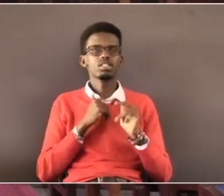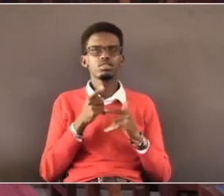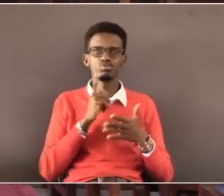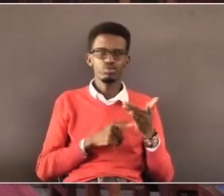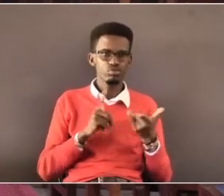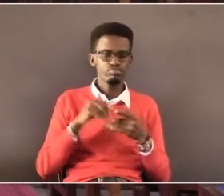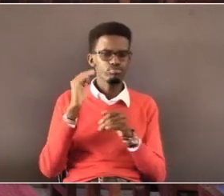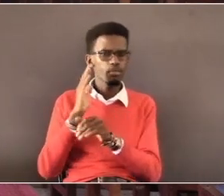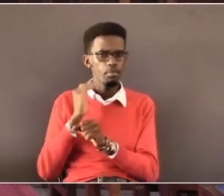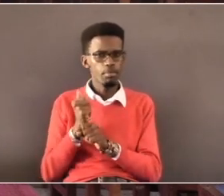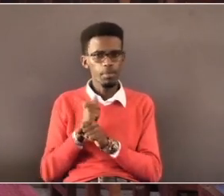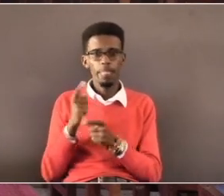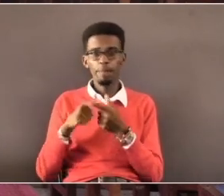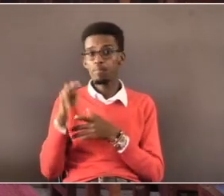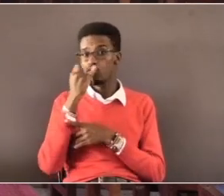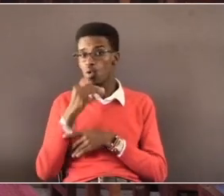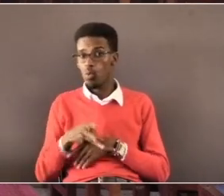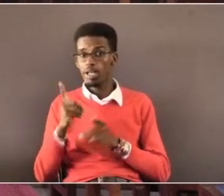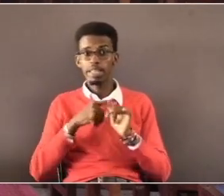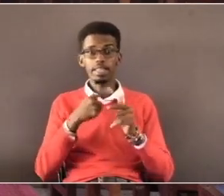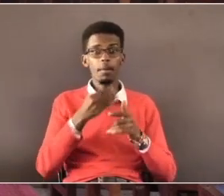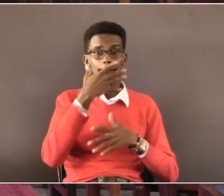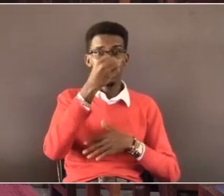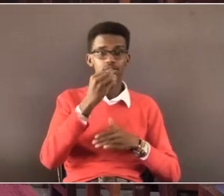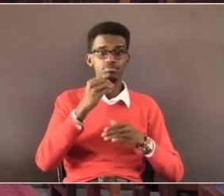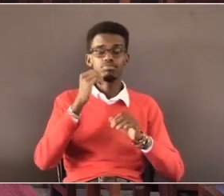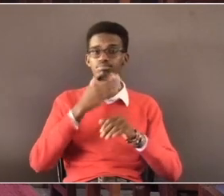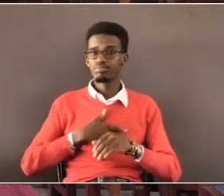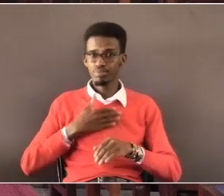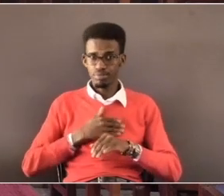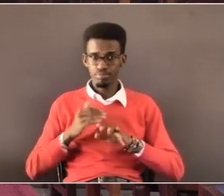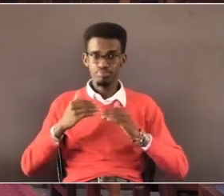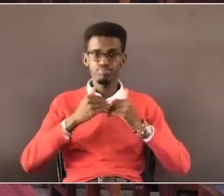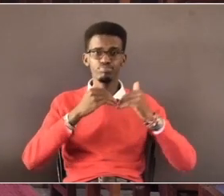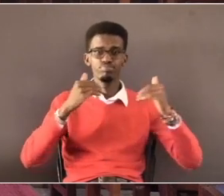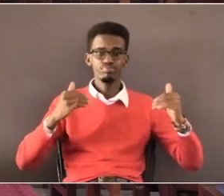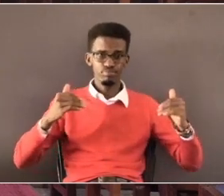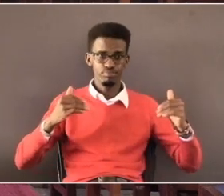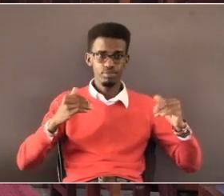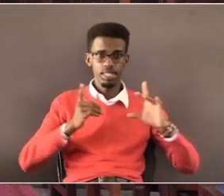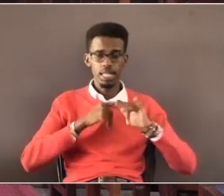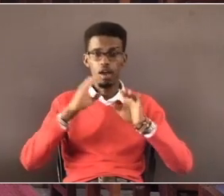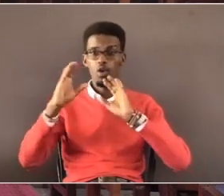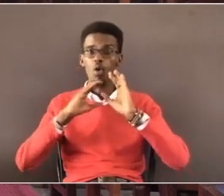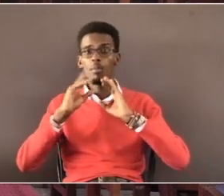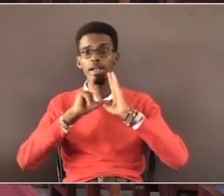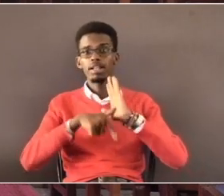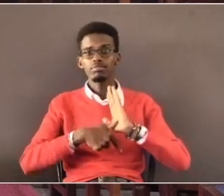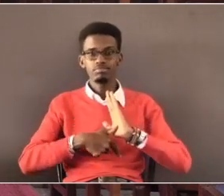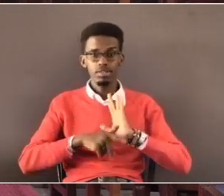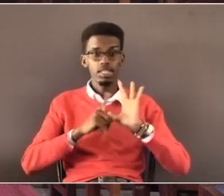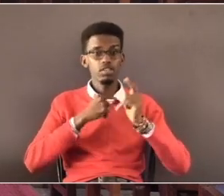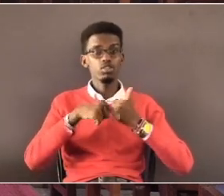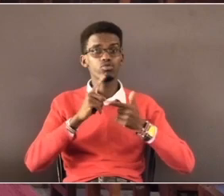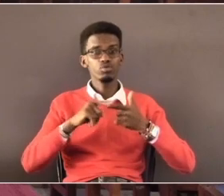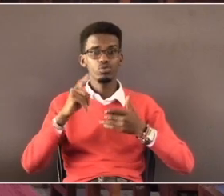is rubbing you off in the wrong way financially, take a step back, reevaluate, and then communicate. If you can come